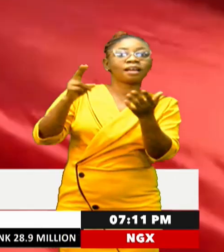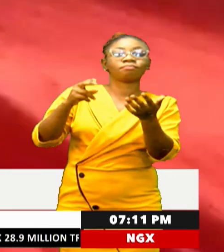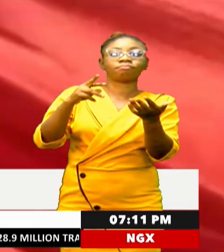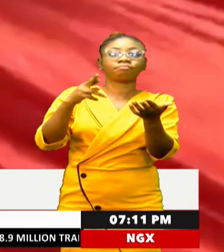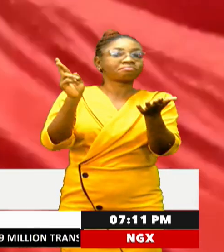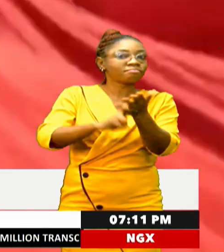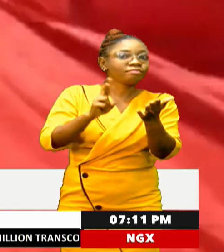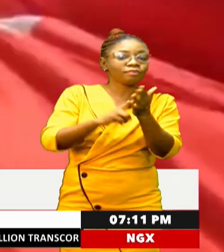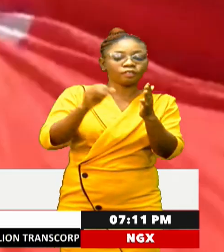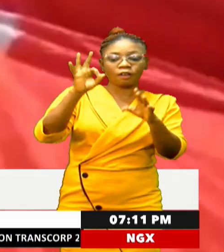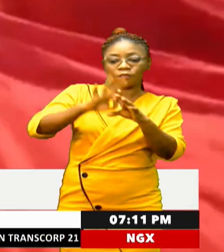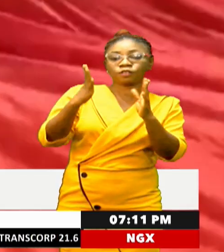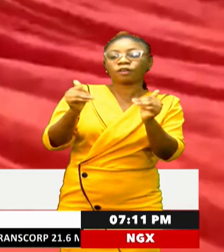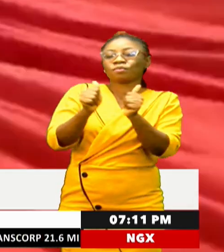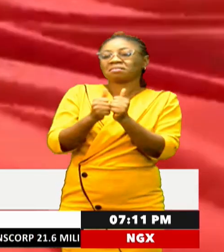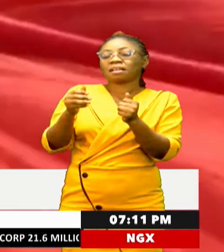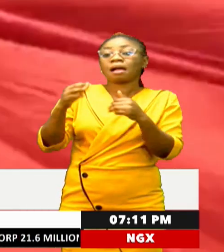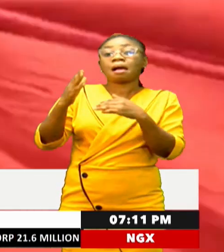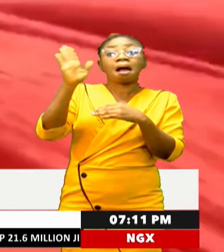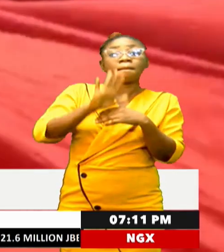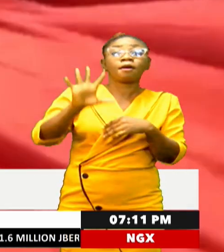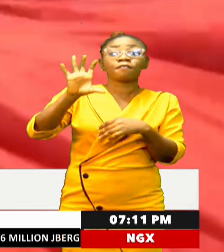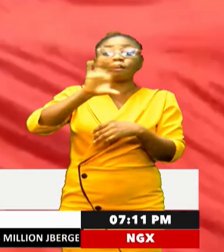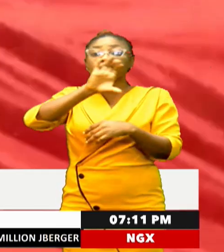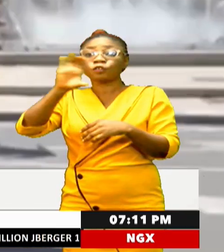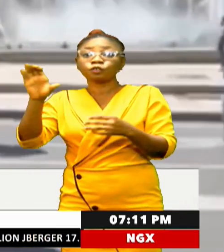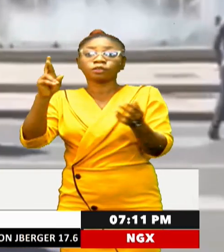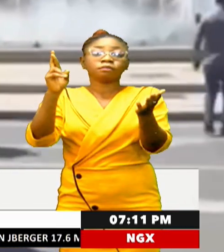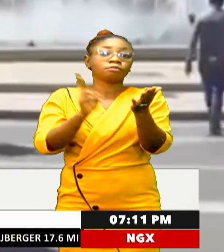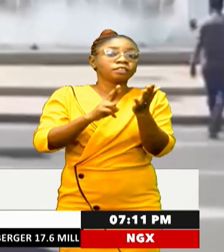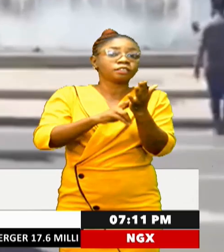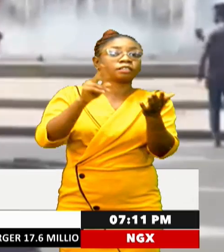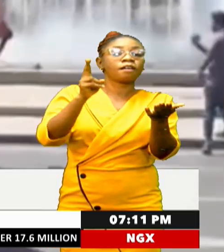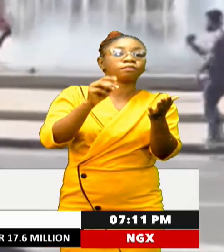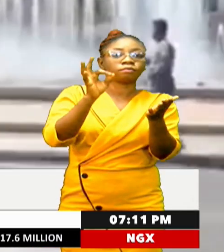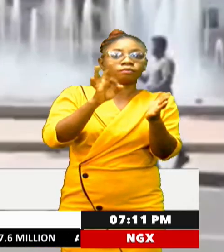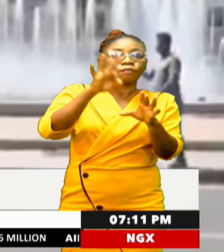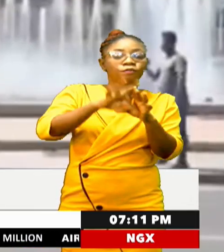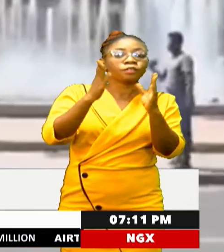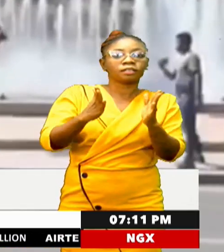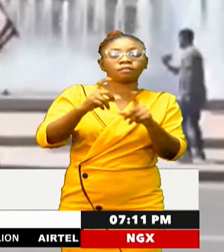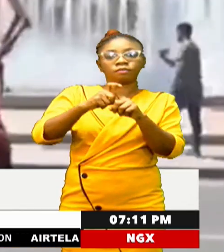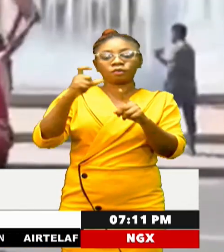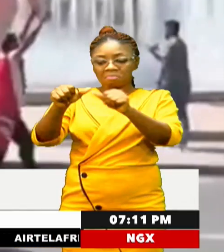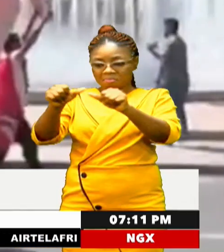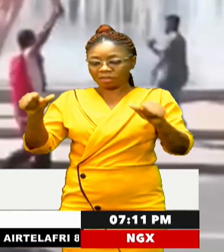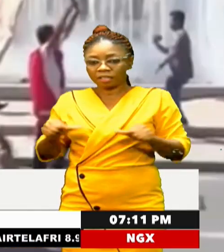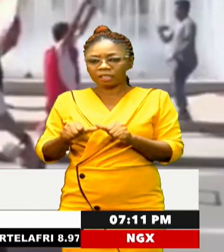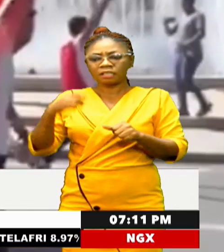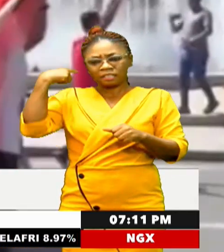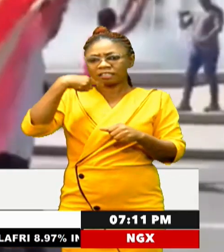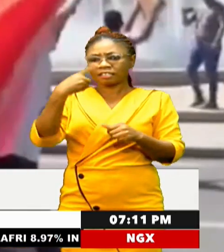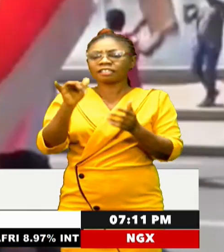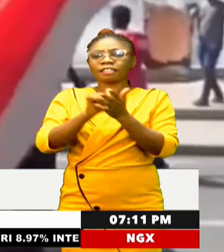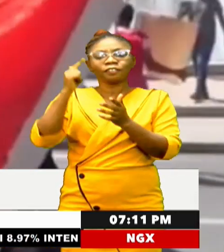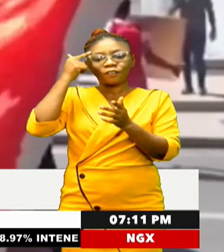at least 500 voter signatures per constituency. But Said on Monday denied that his government was